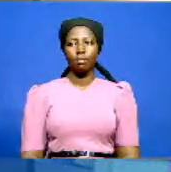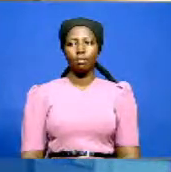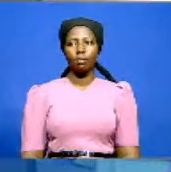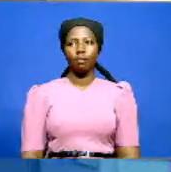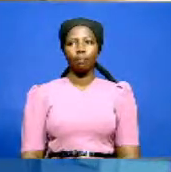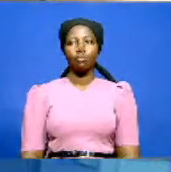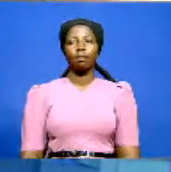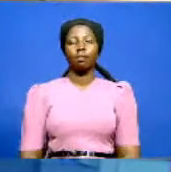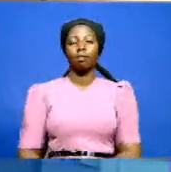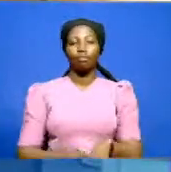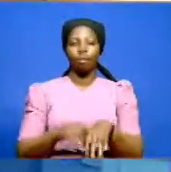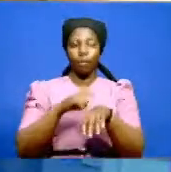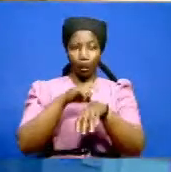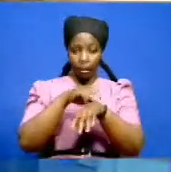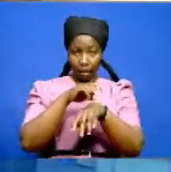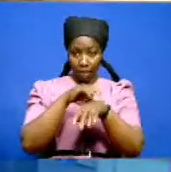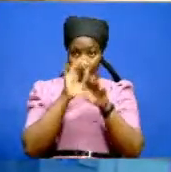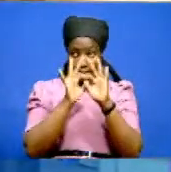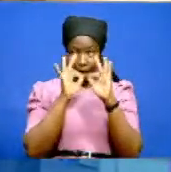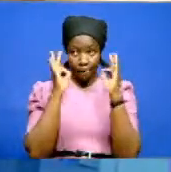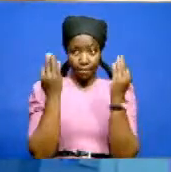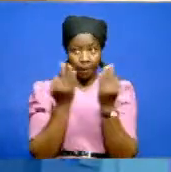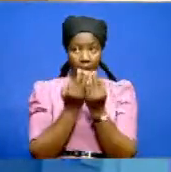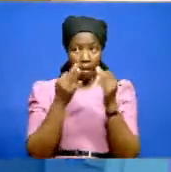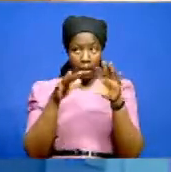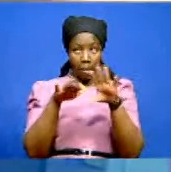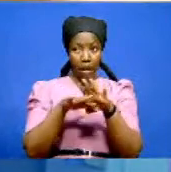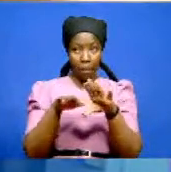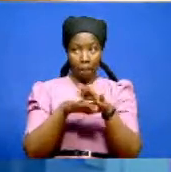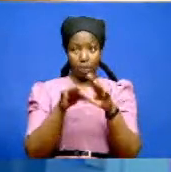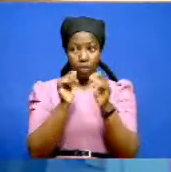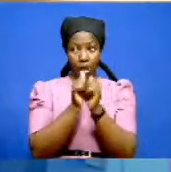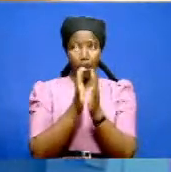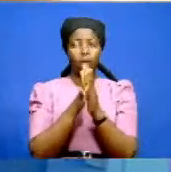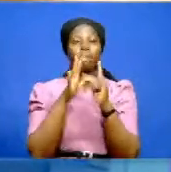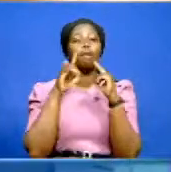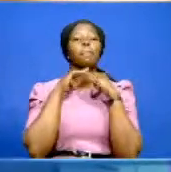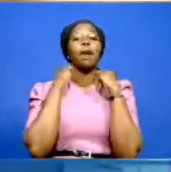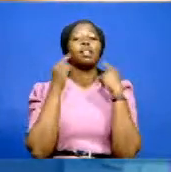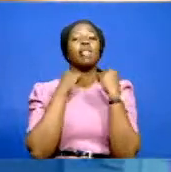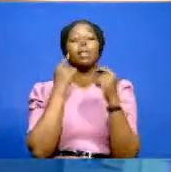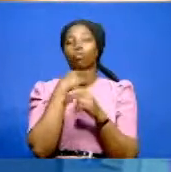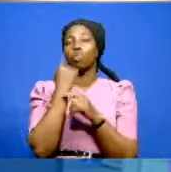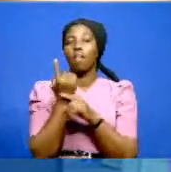While the family members and the pastors who have come to the stage,